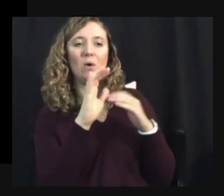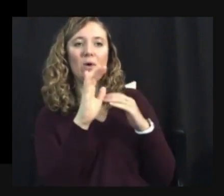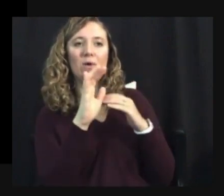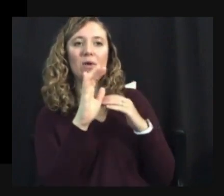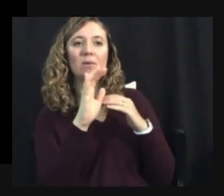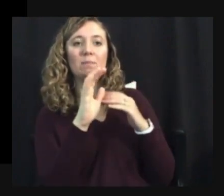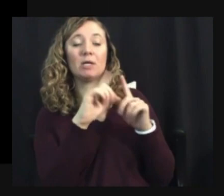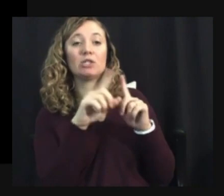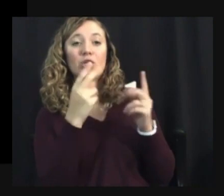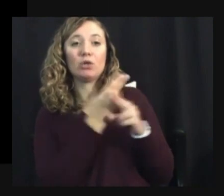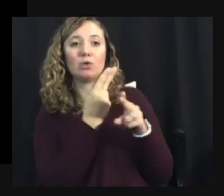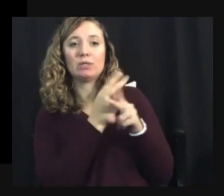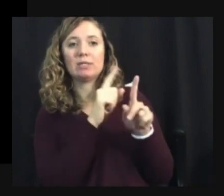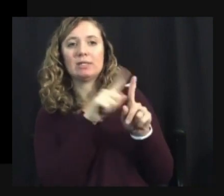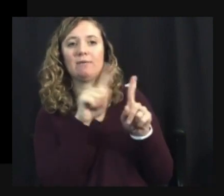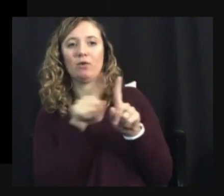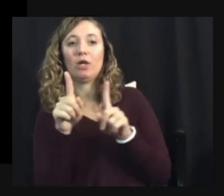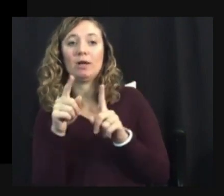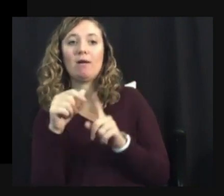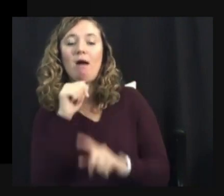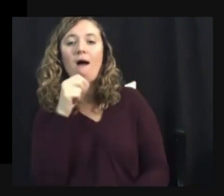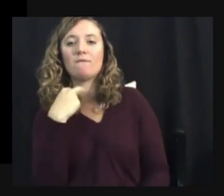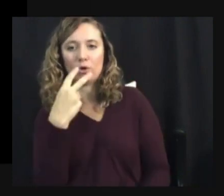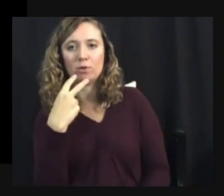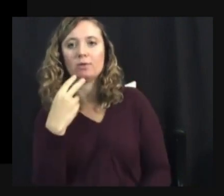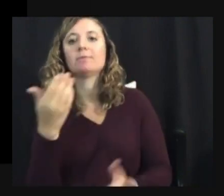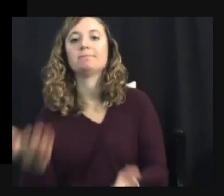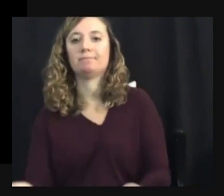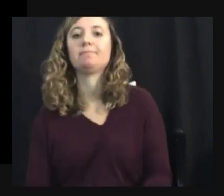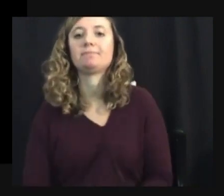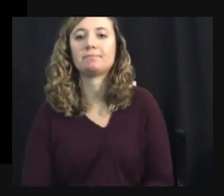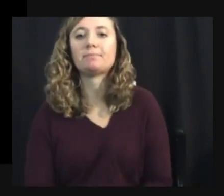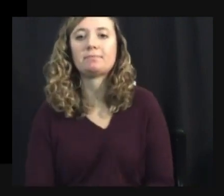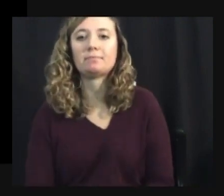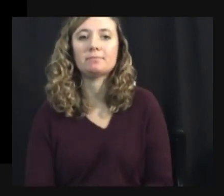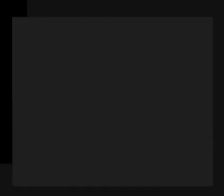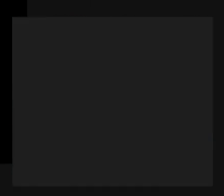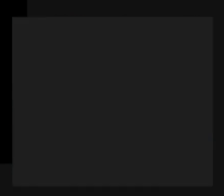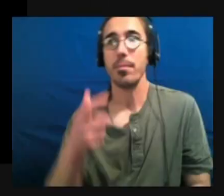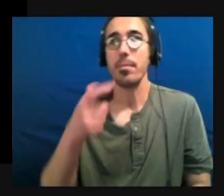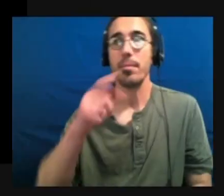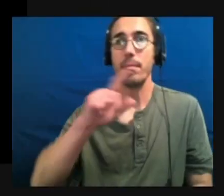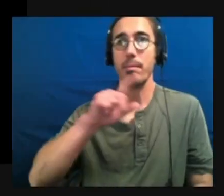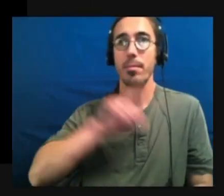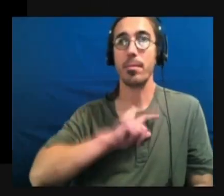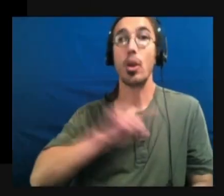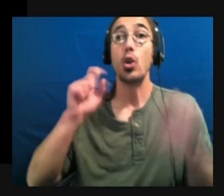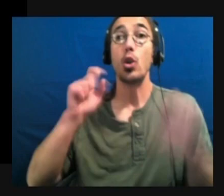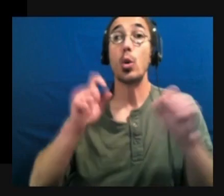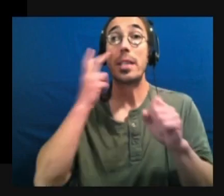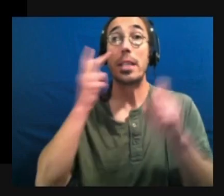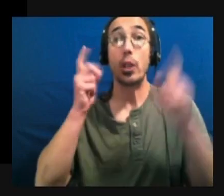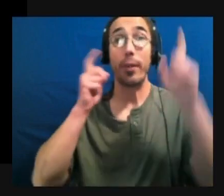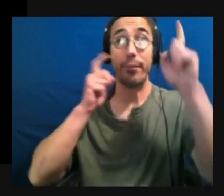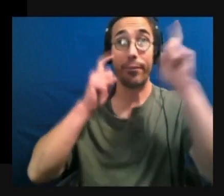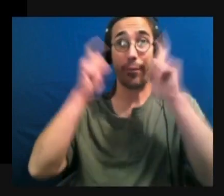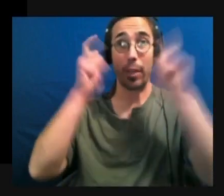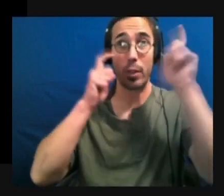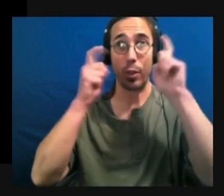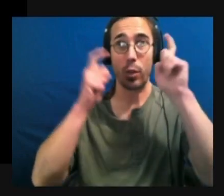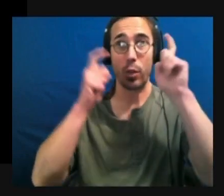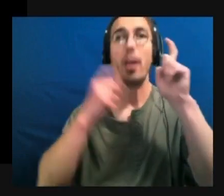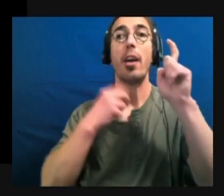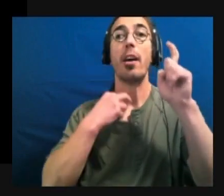of communication, the use of facial expressions, vocal play, voice